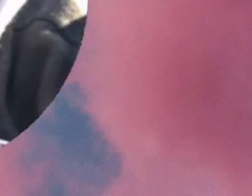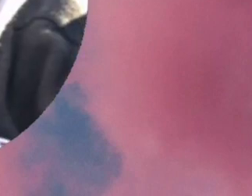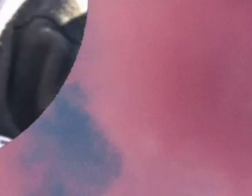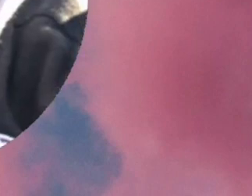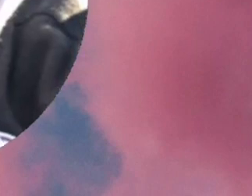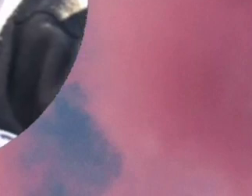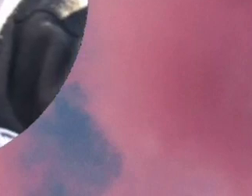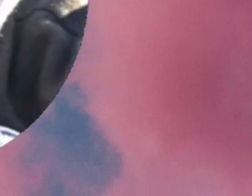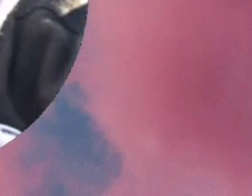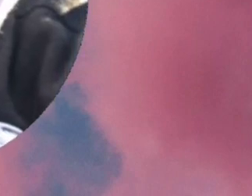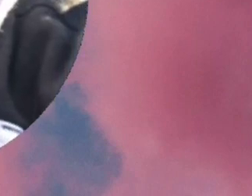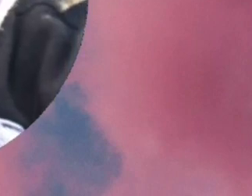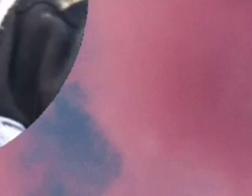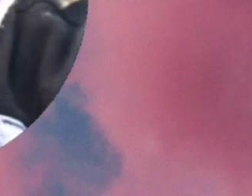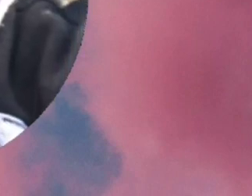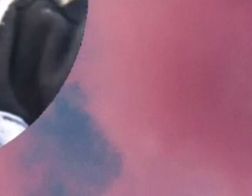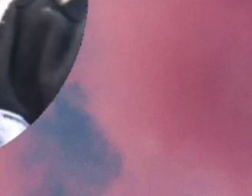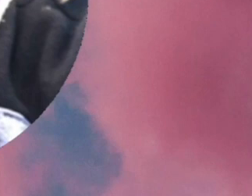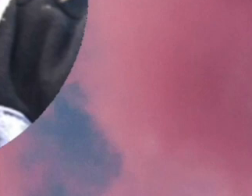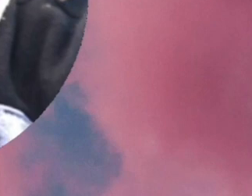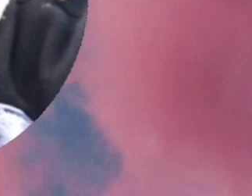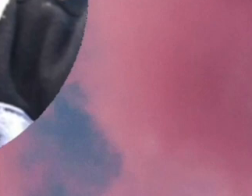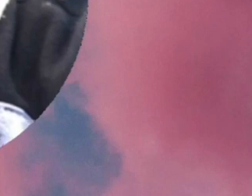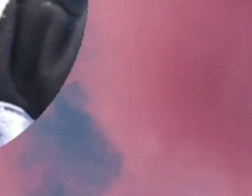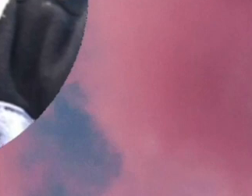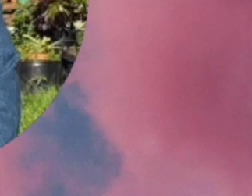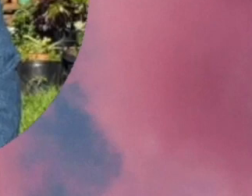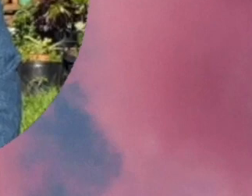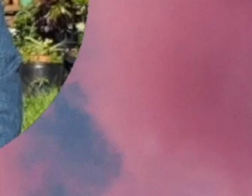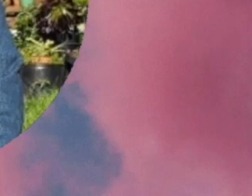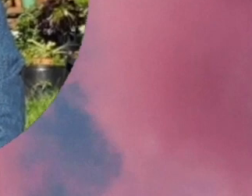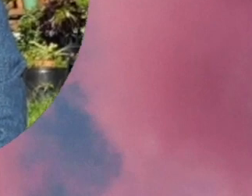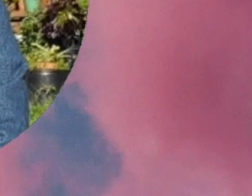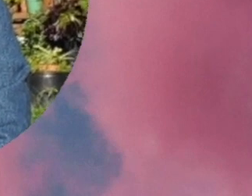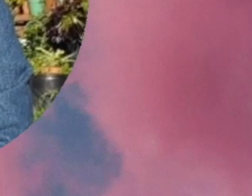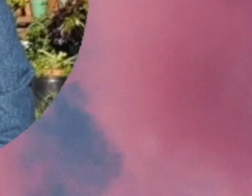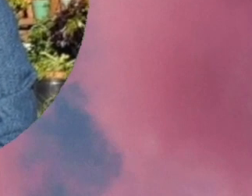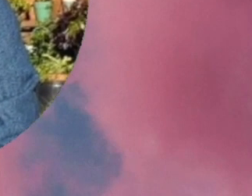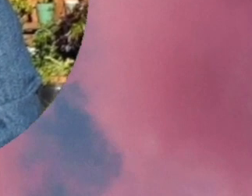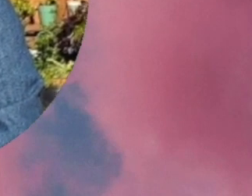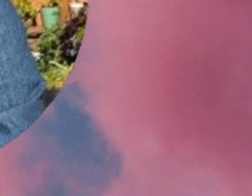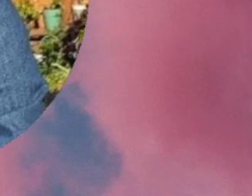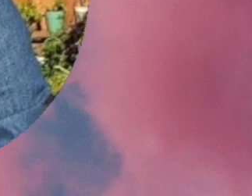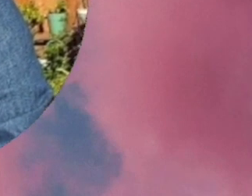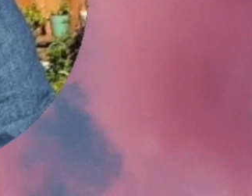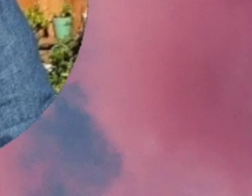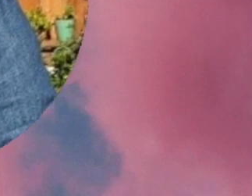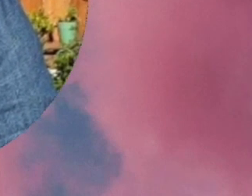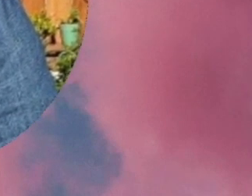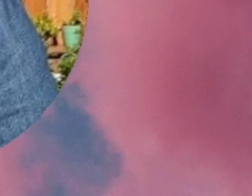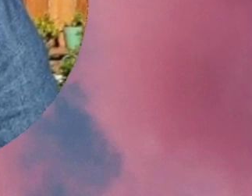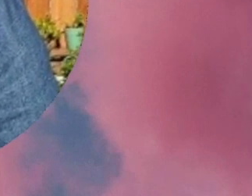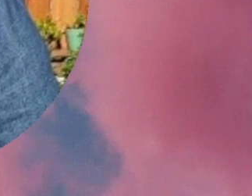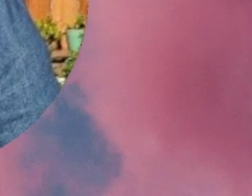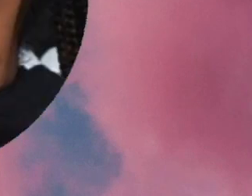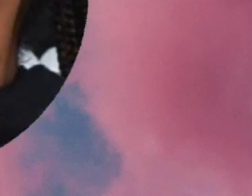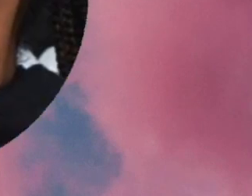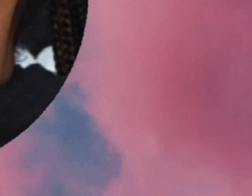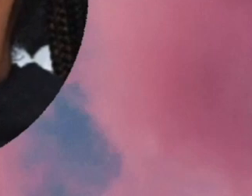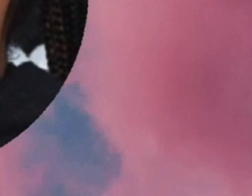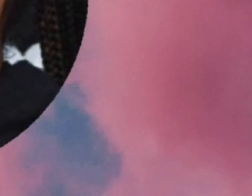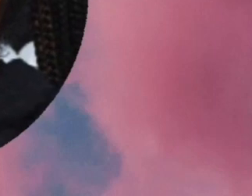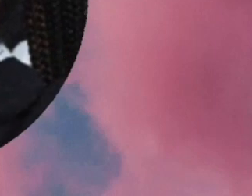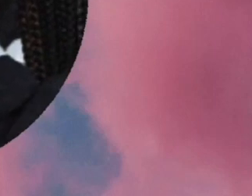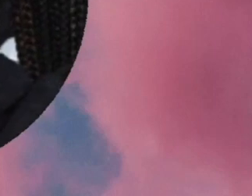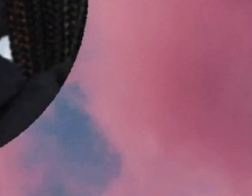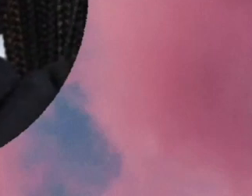ship landed, I thought I was stranded. But then I found her in the middle of static, switching the planets, center the motion, rhythm abandoned, quit with the flow, begin with expanded,